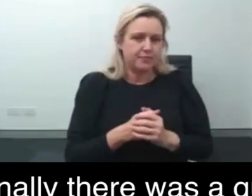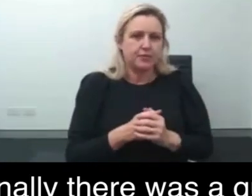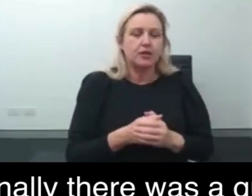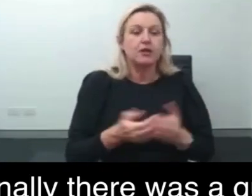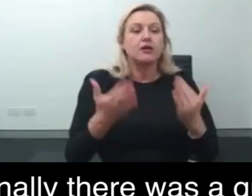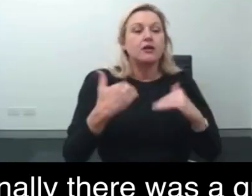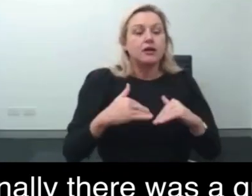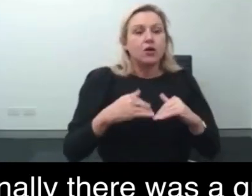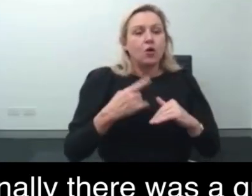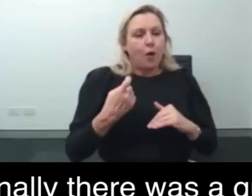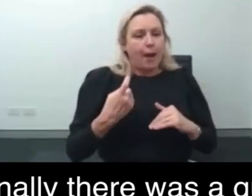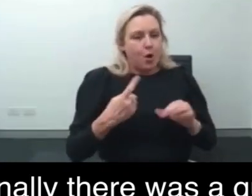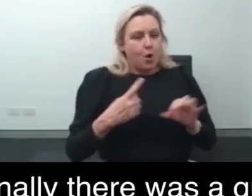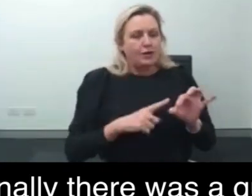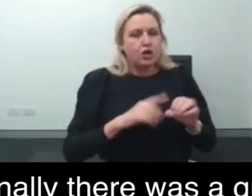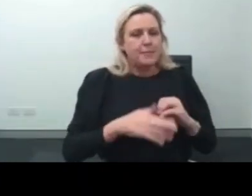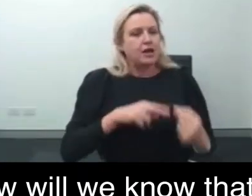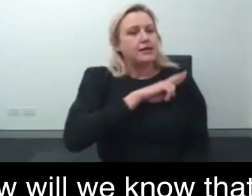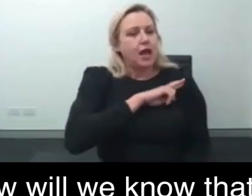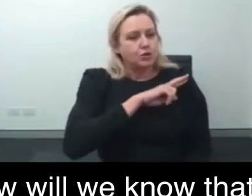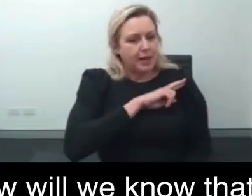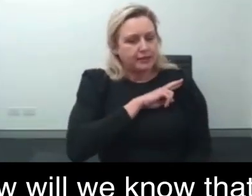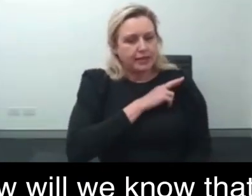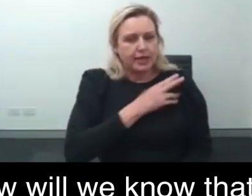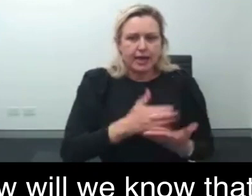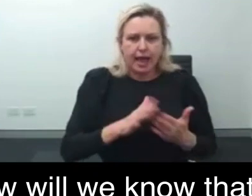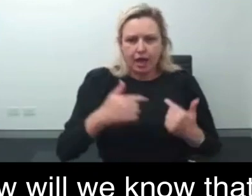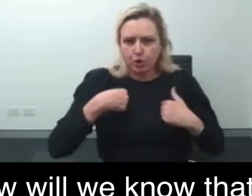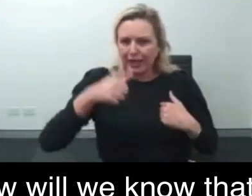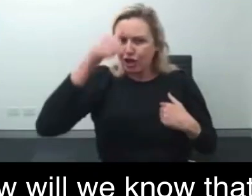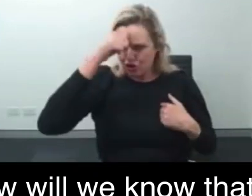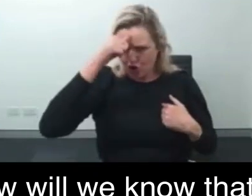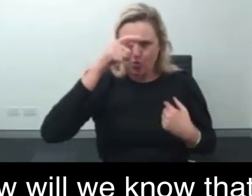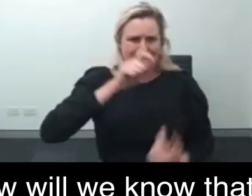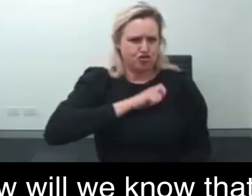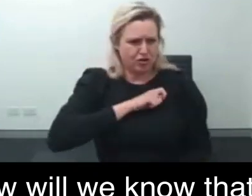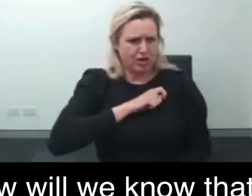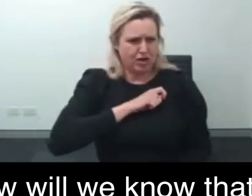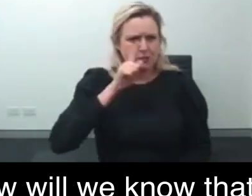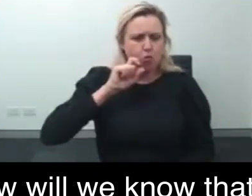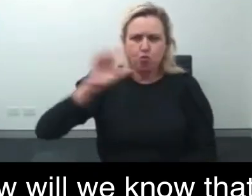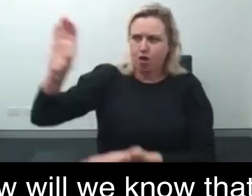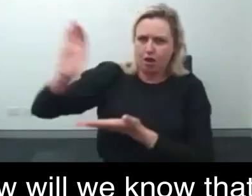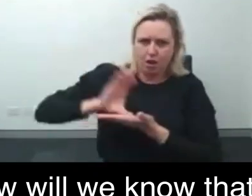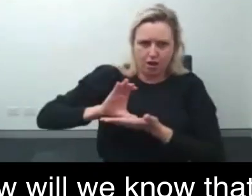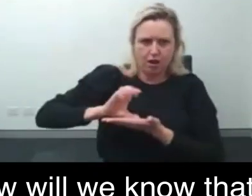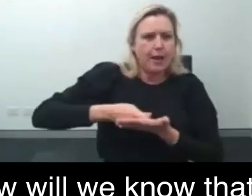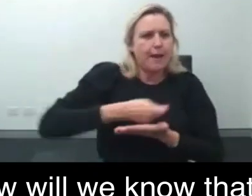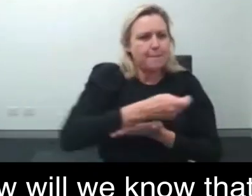Finally, there was a question about accountability. Like, how will we know that the money will go to